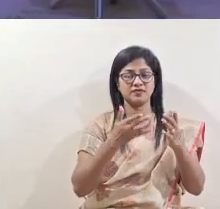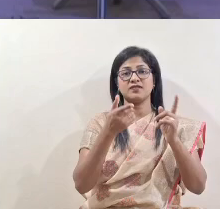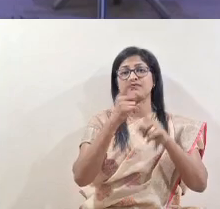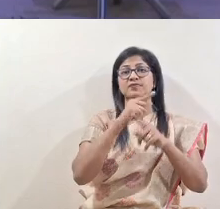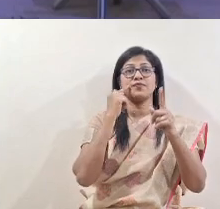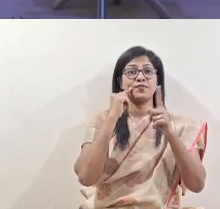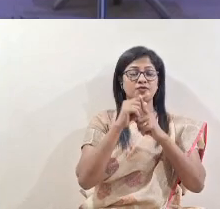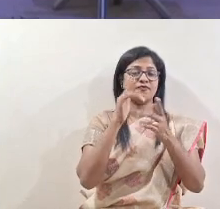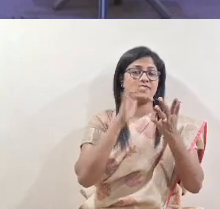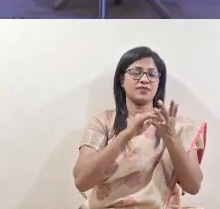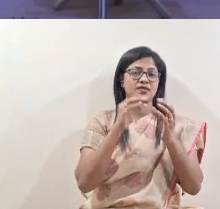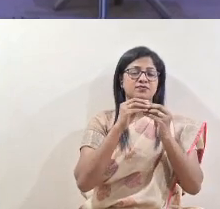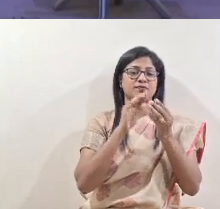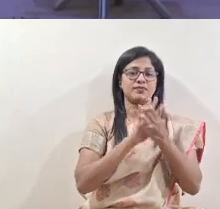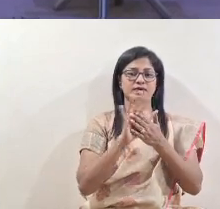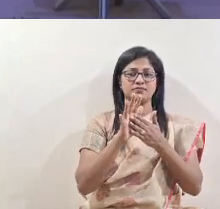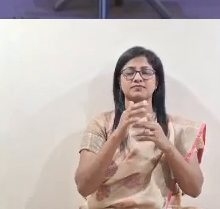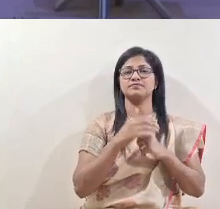Bhopal City.